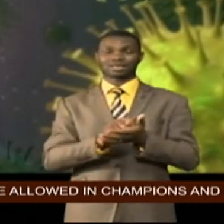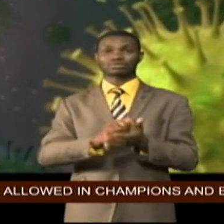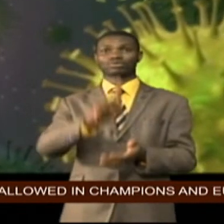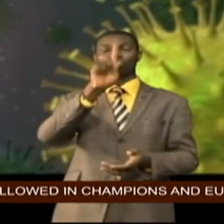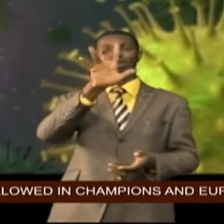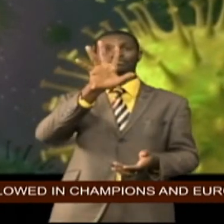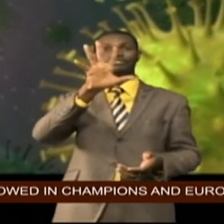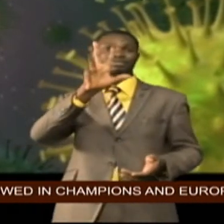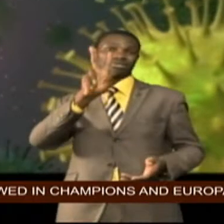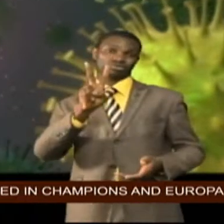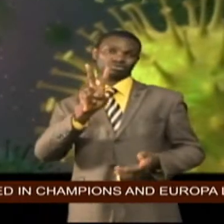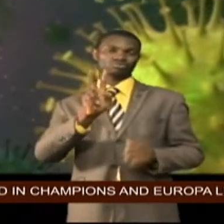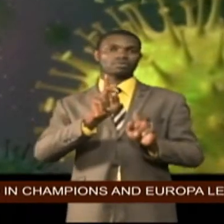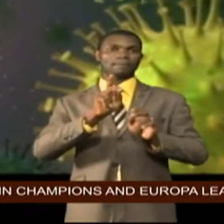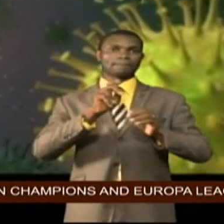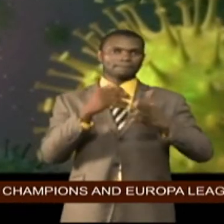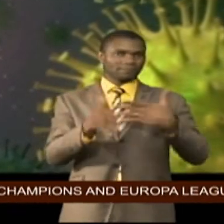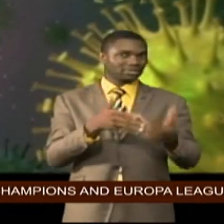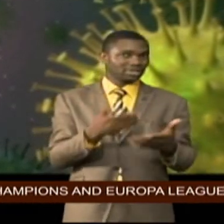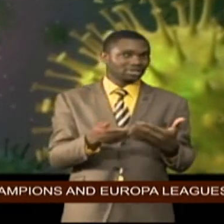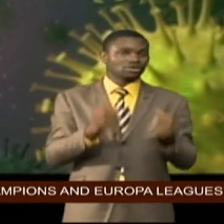1,438,152 cases and